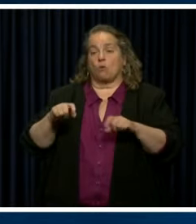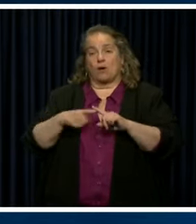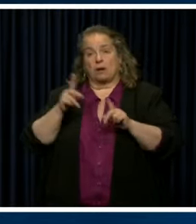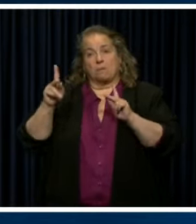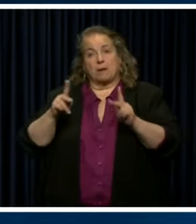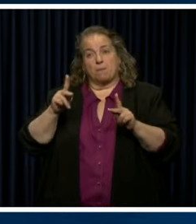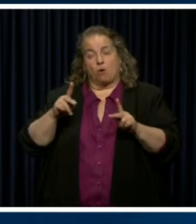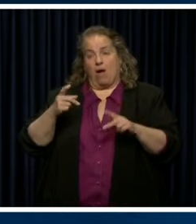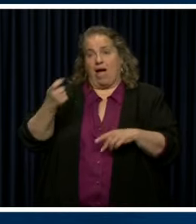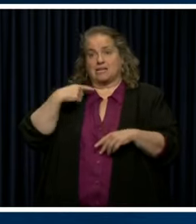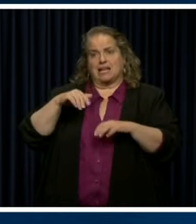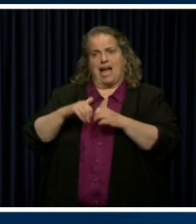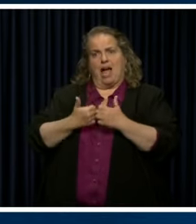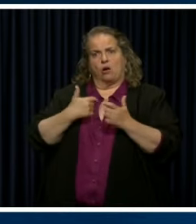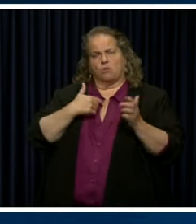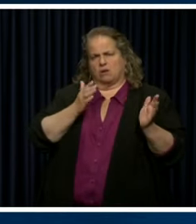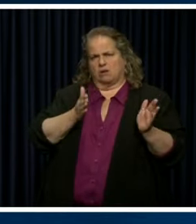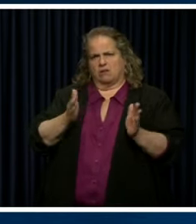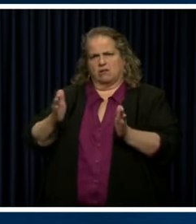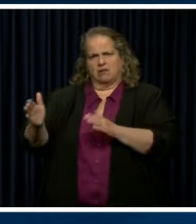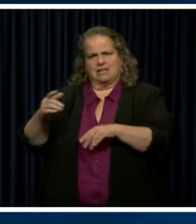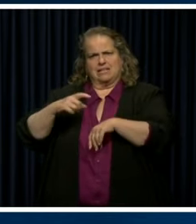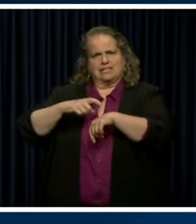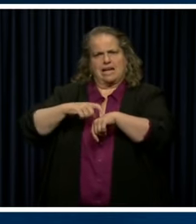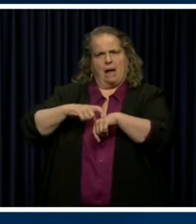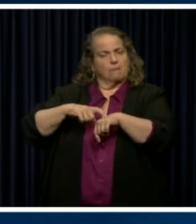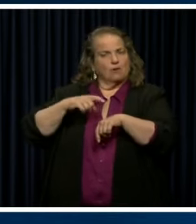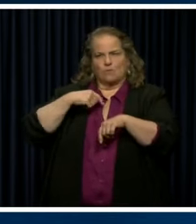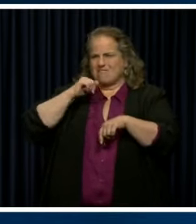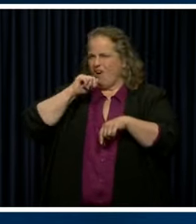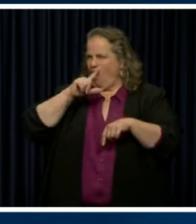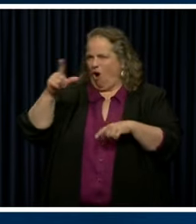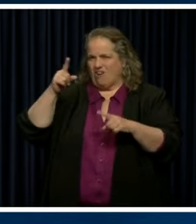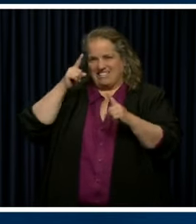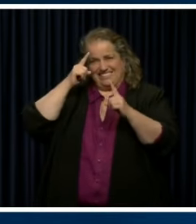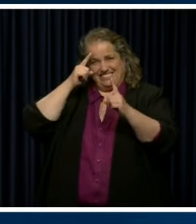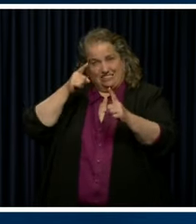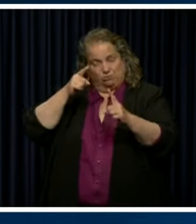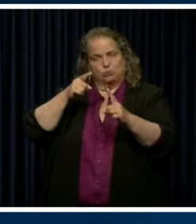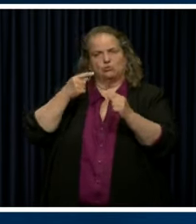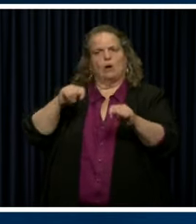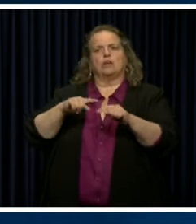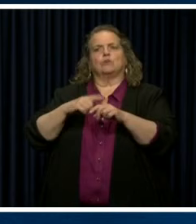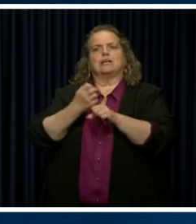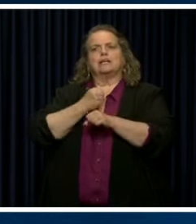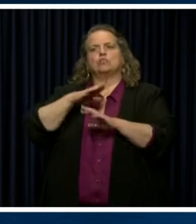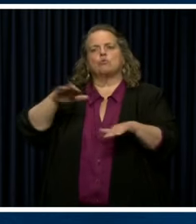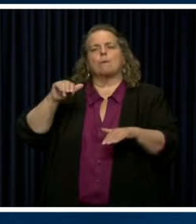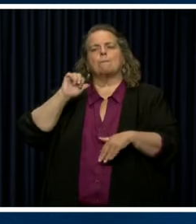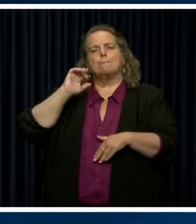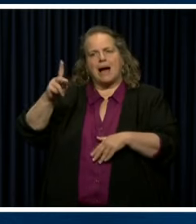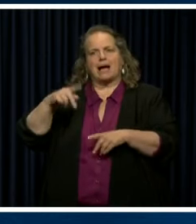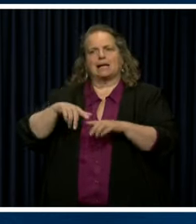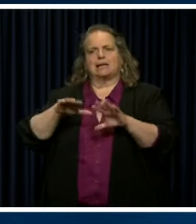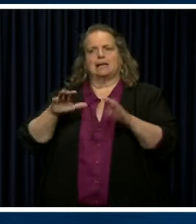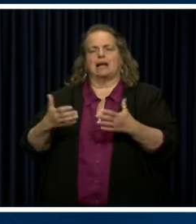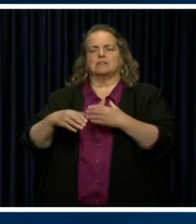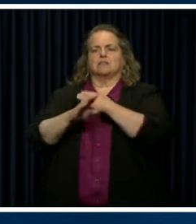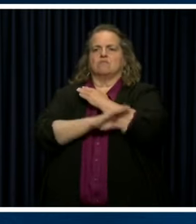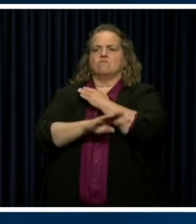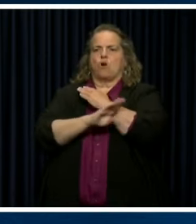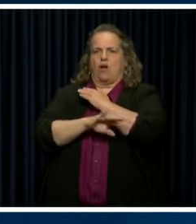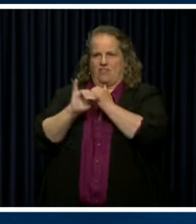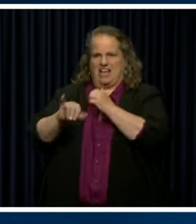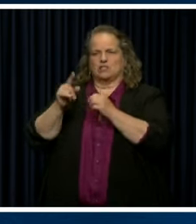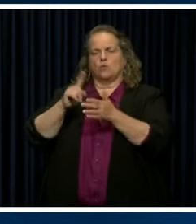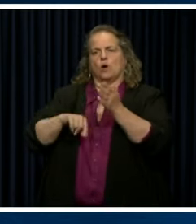timing of what we're doing, it's all aimed at trying to have kids back in class in the fall. That's what we're working towards.